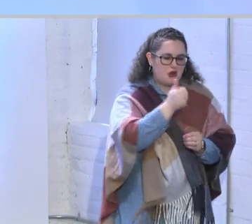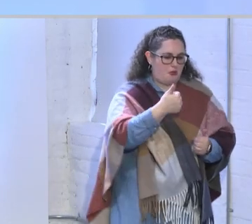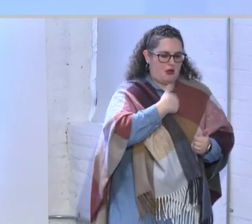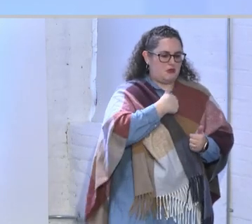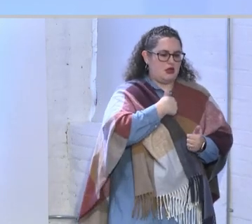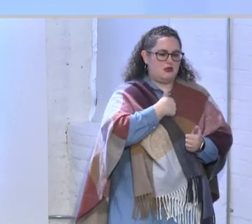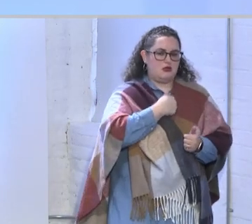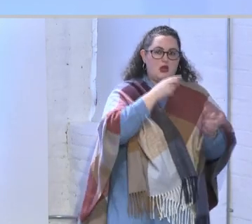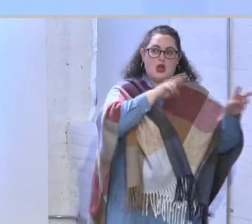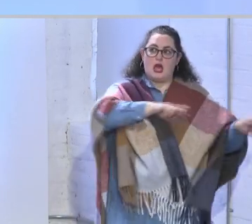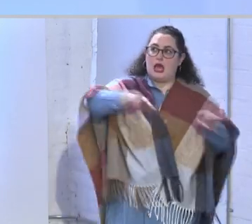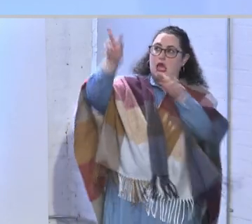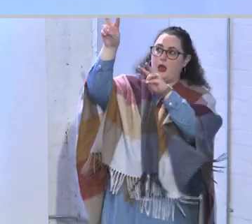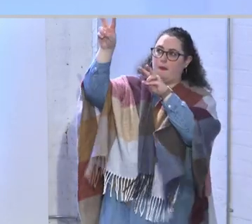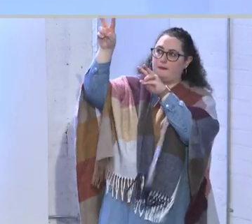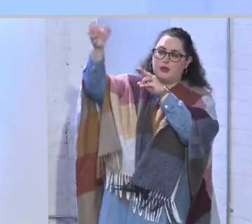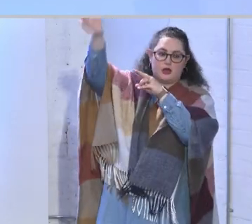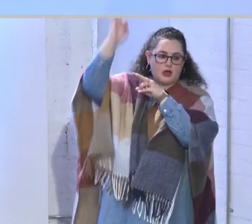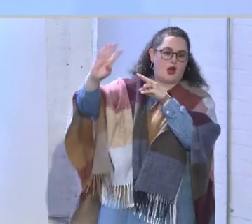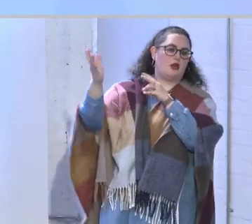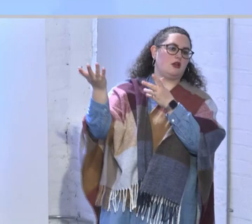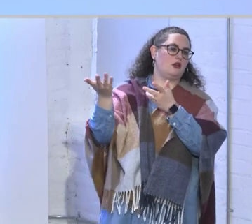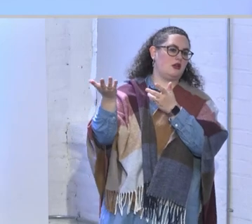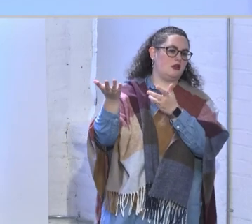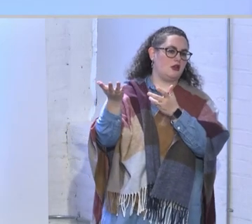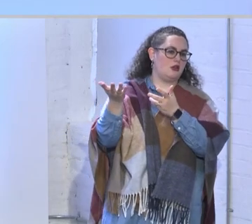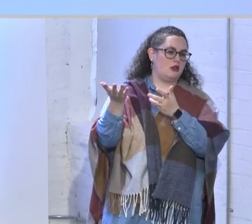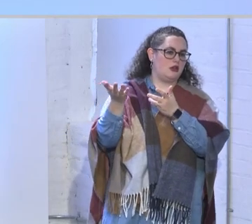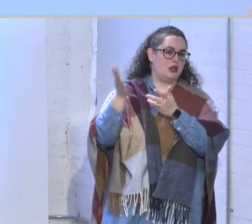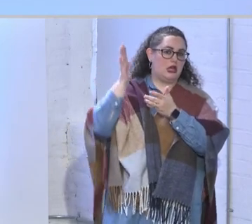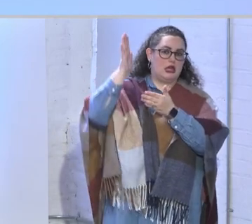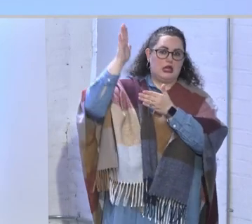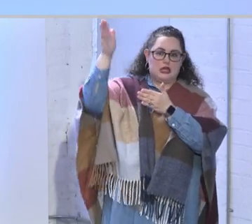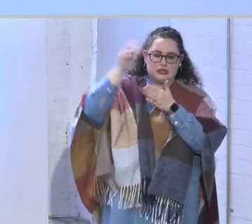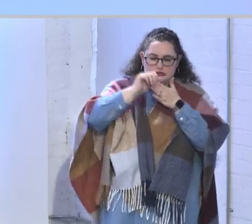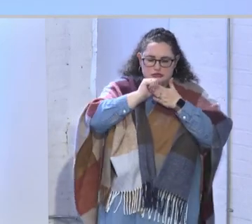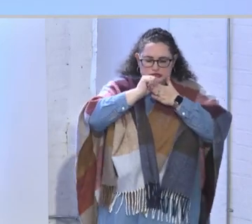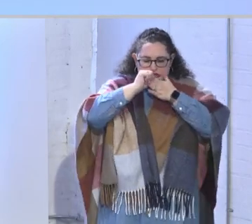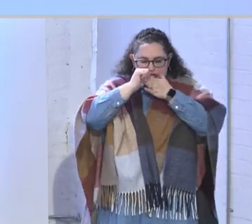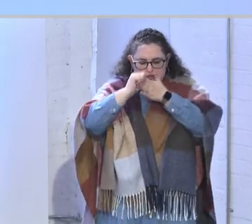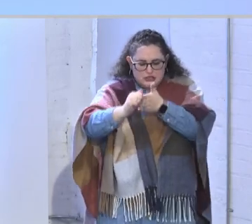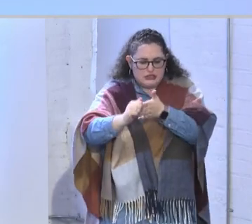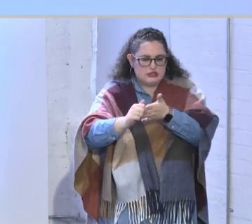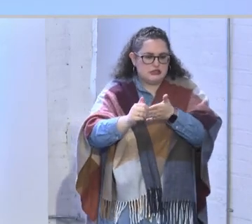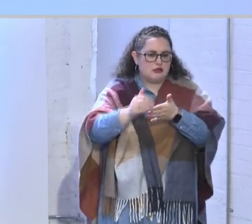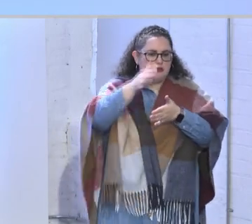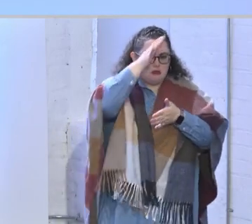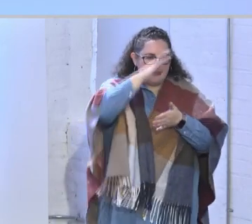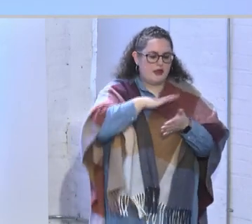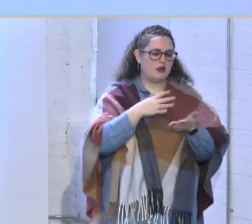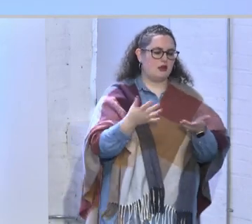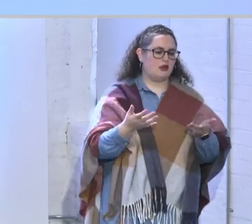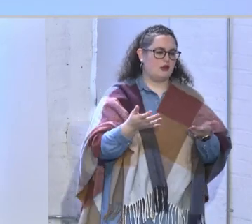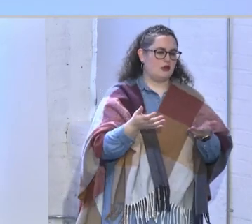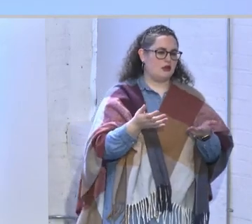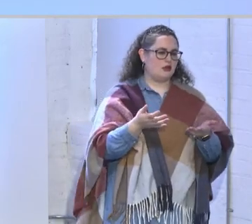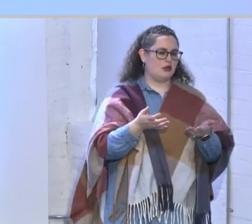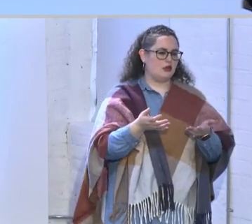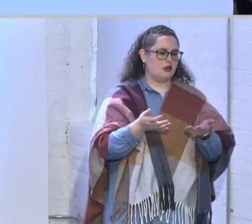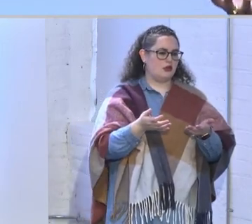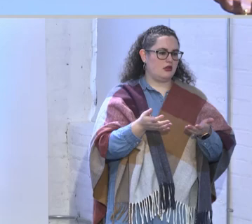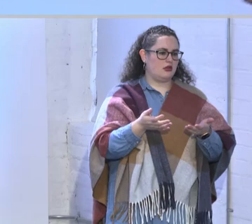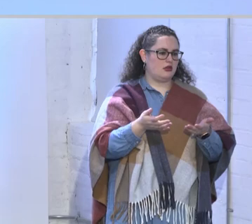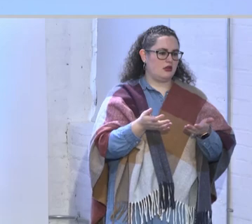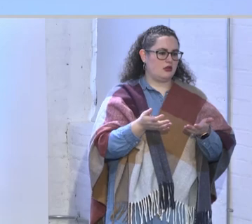It's about him. And so he directs in the affairs of man. And I can't, and